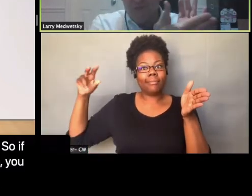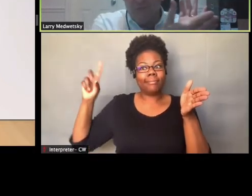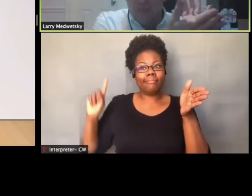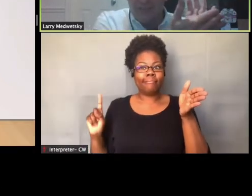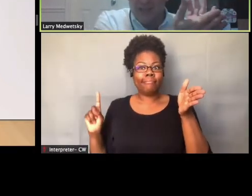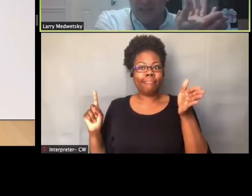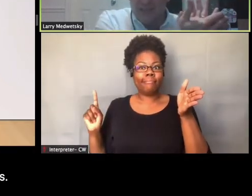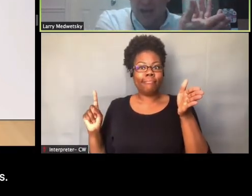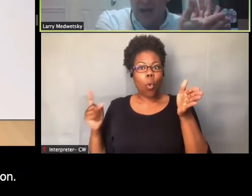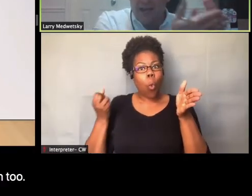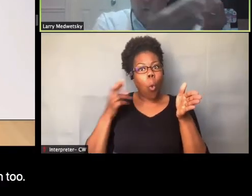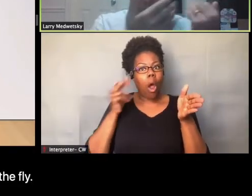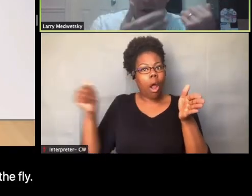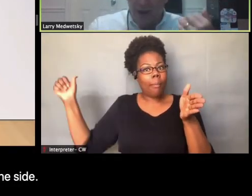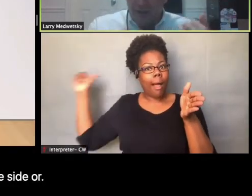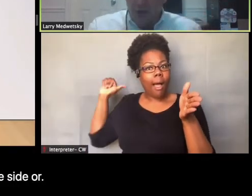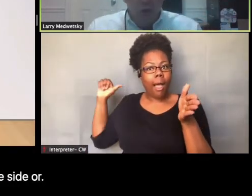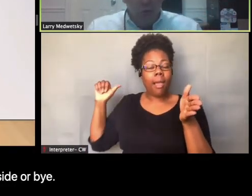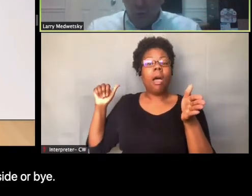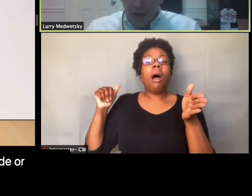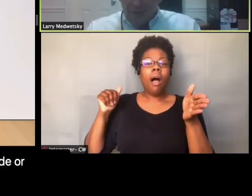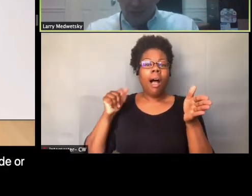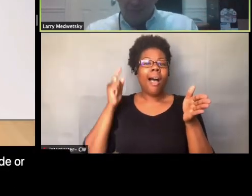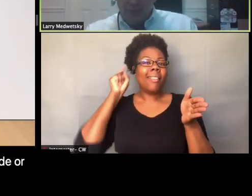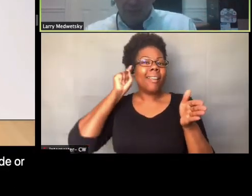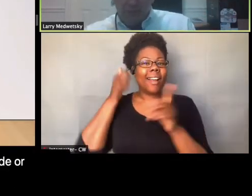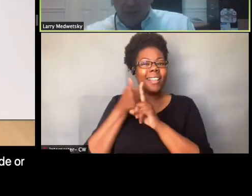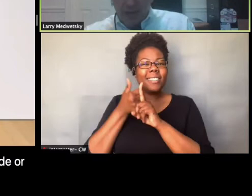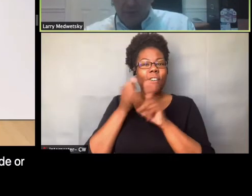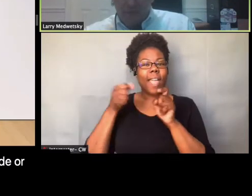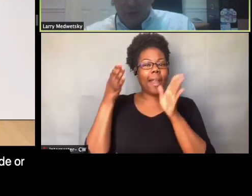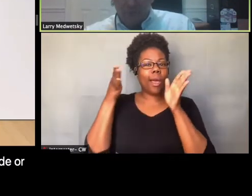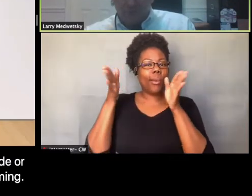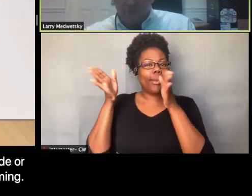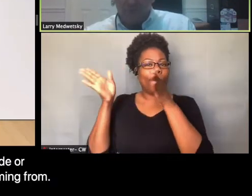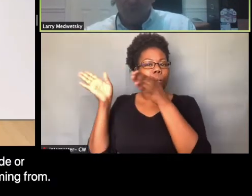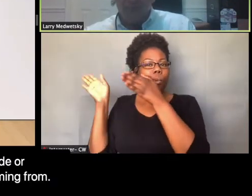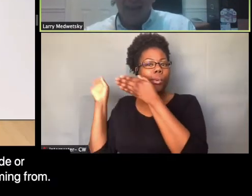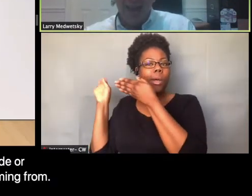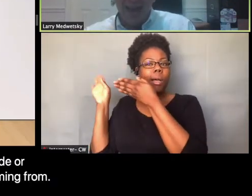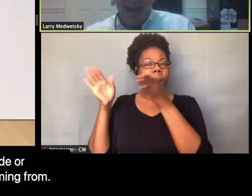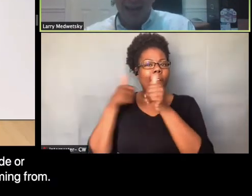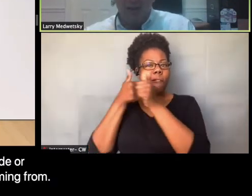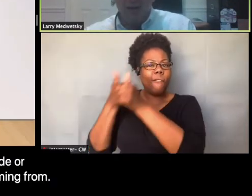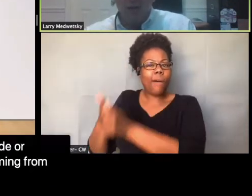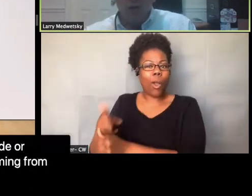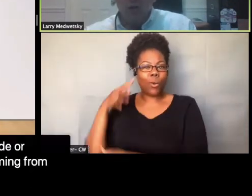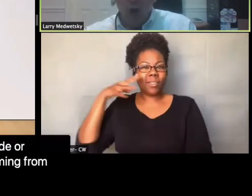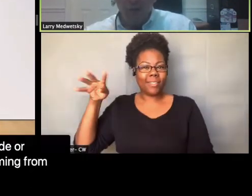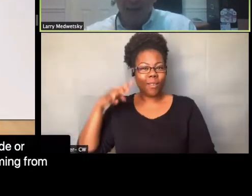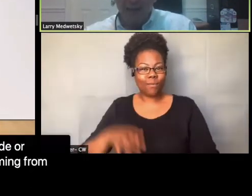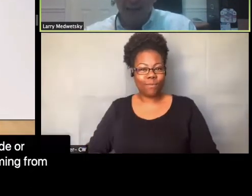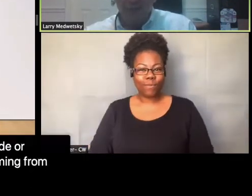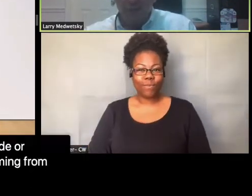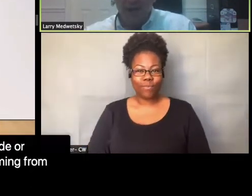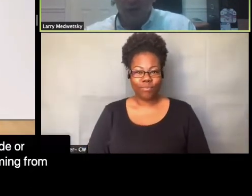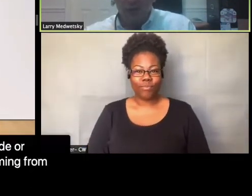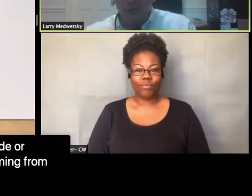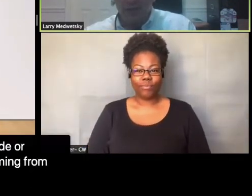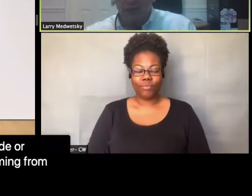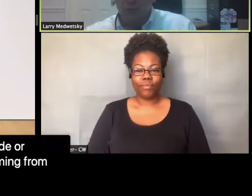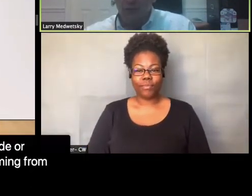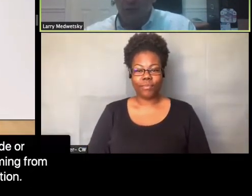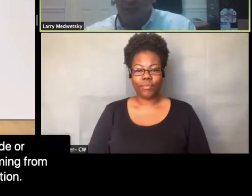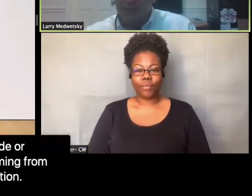shift the focus on the side or behind, wherever the speech may be coming from, and lower the gain from the